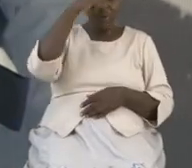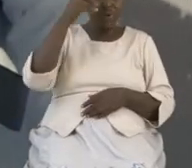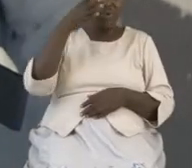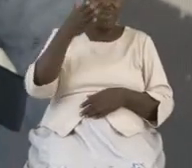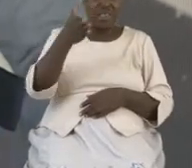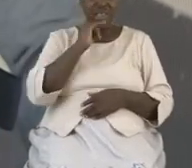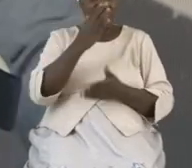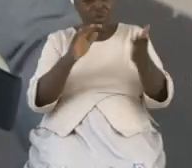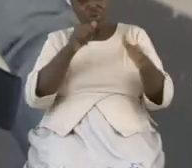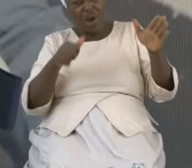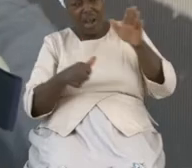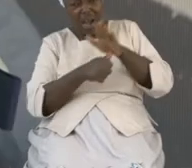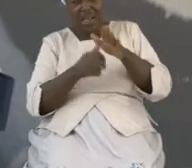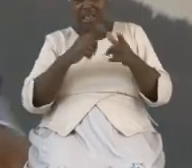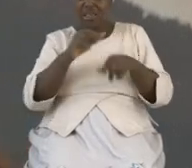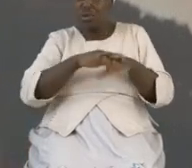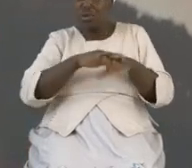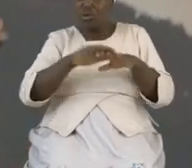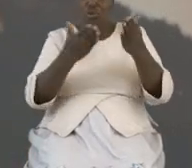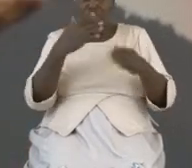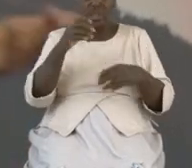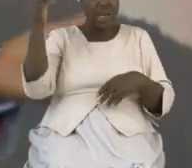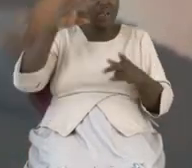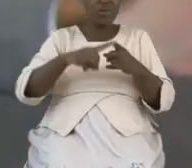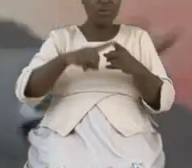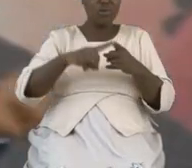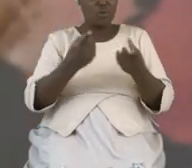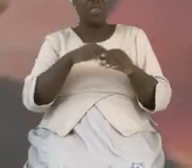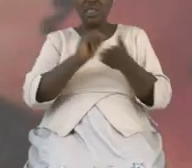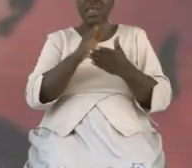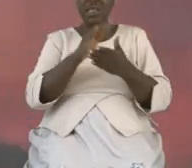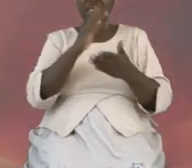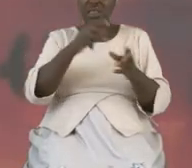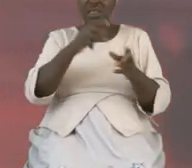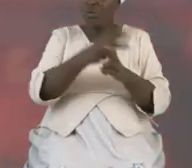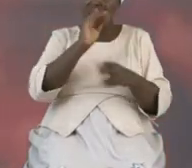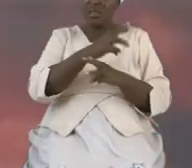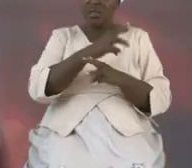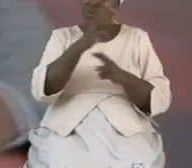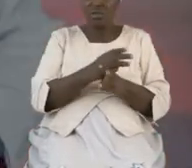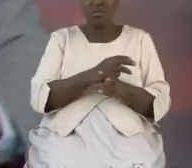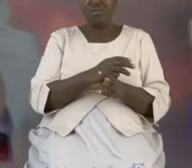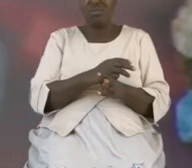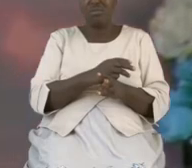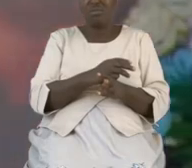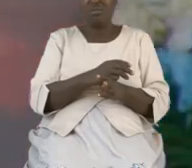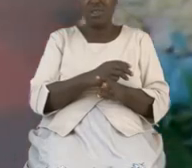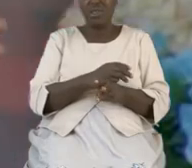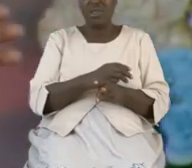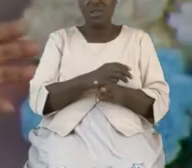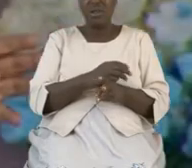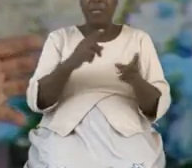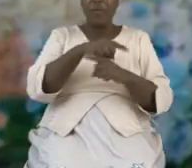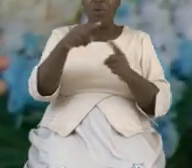and he doesn't want the light to come in. And that's the world. That's the world. That is the world. When an investigator